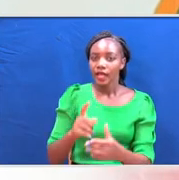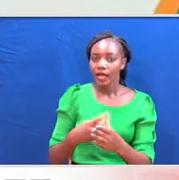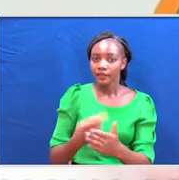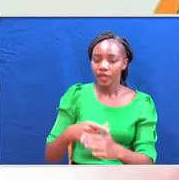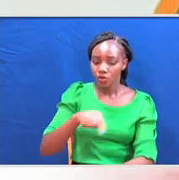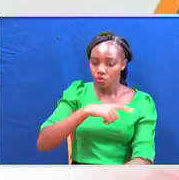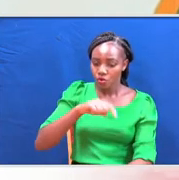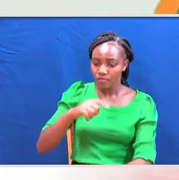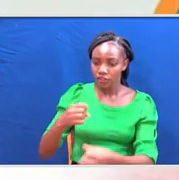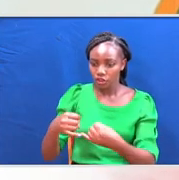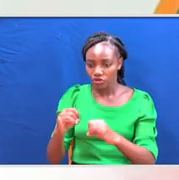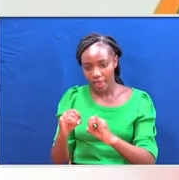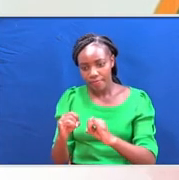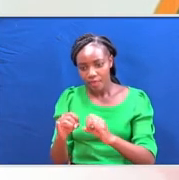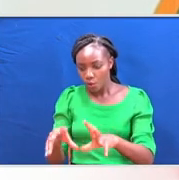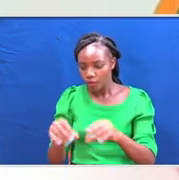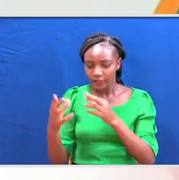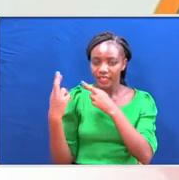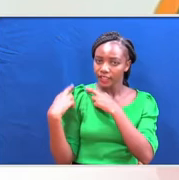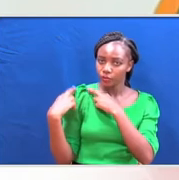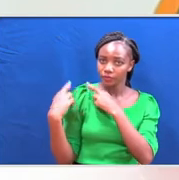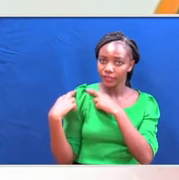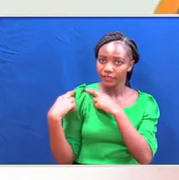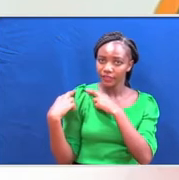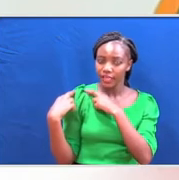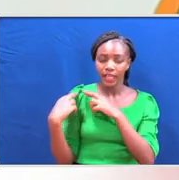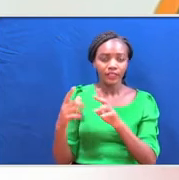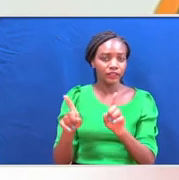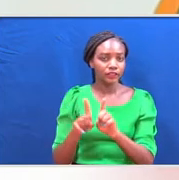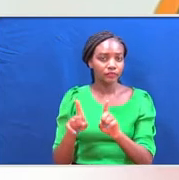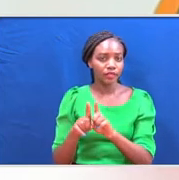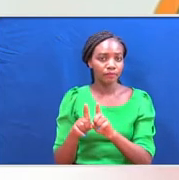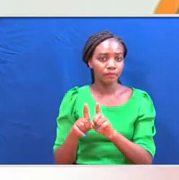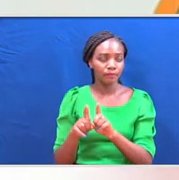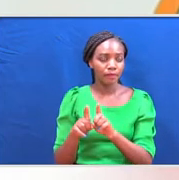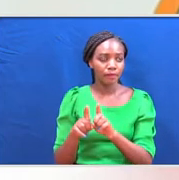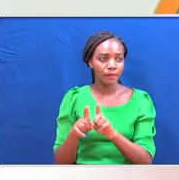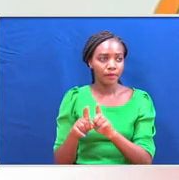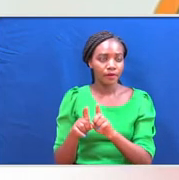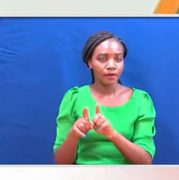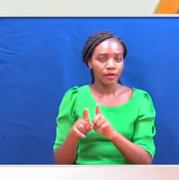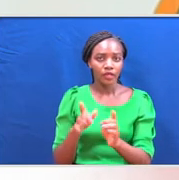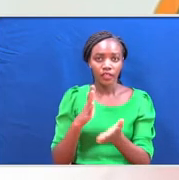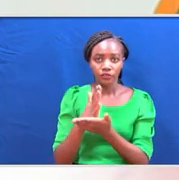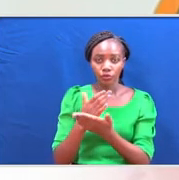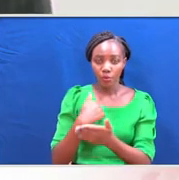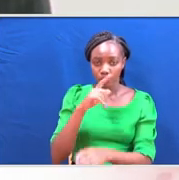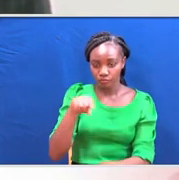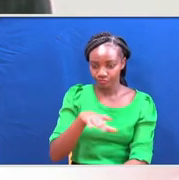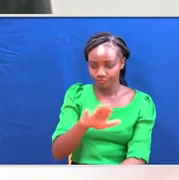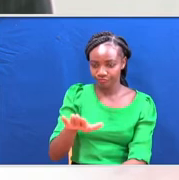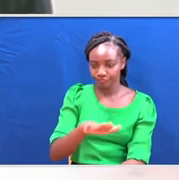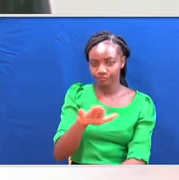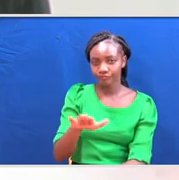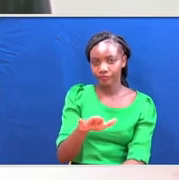wants us to do is to give expeditious determination of cases. There's